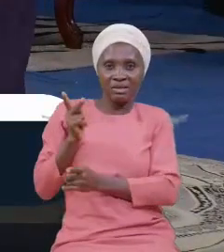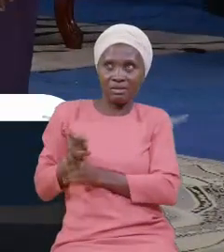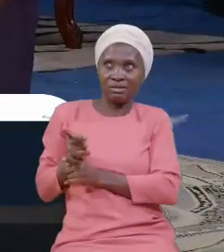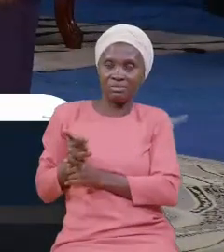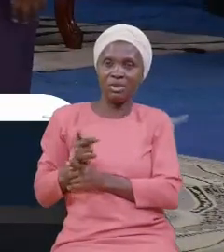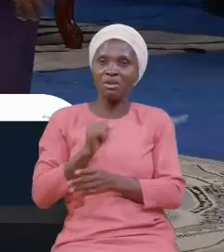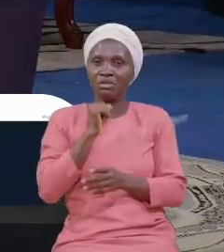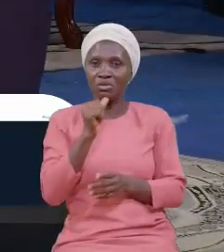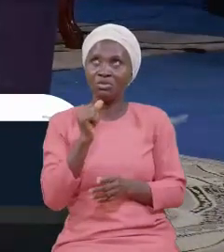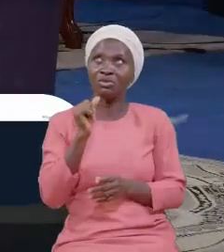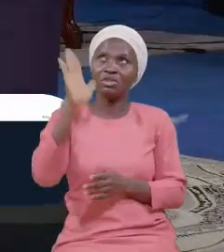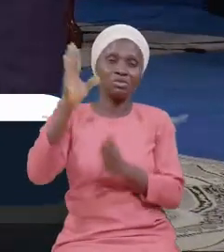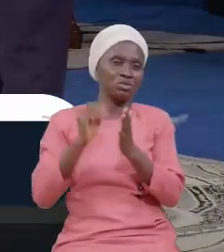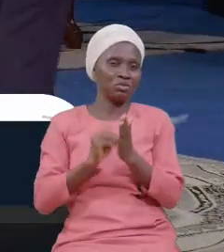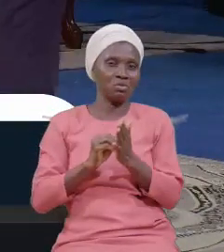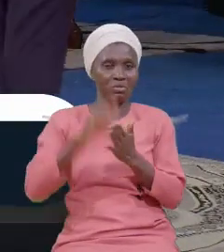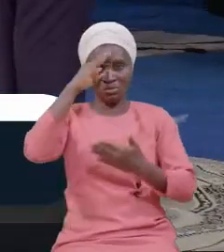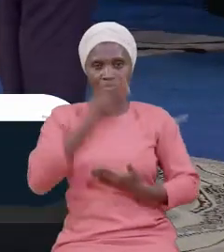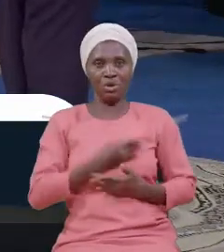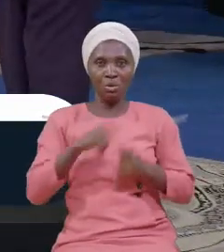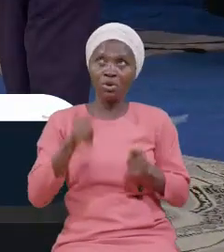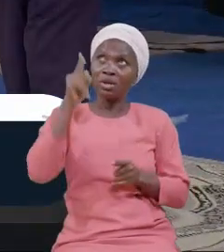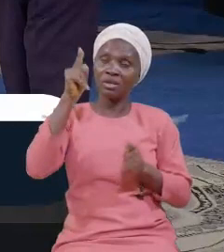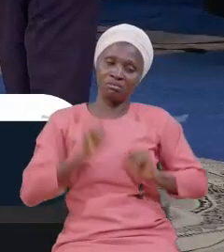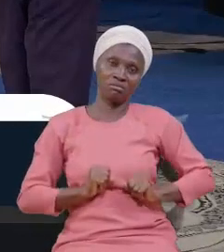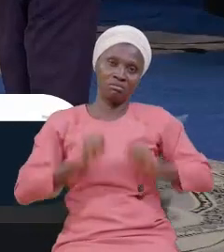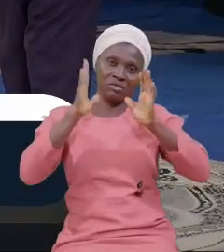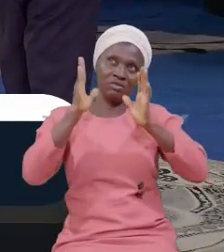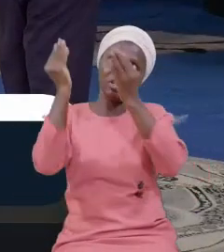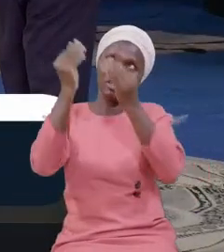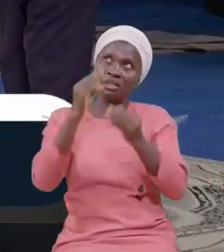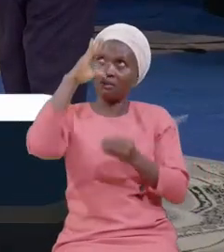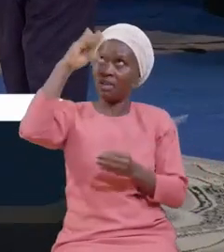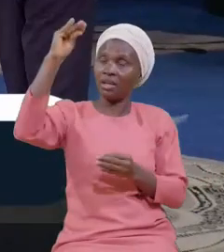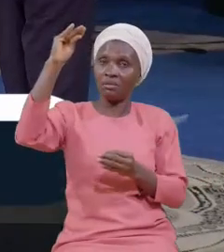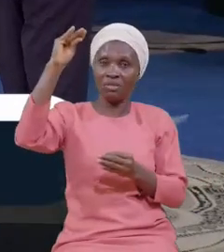but delivered him for us all, how shall he